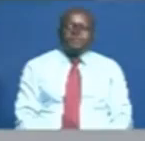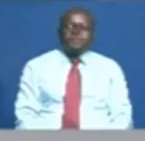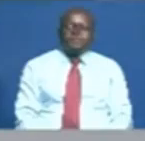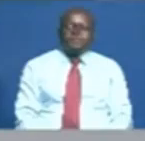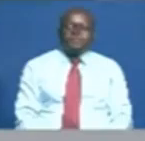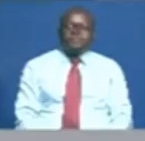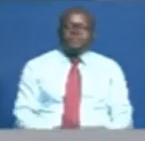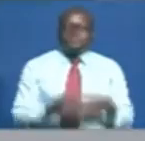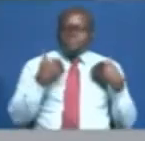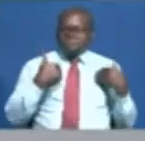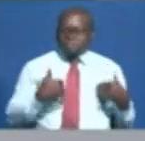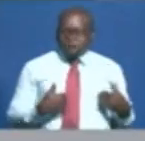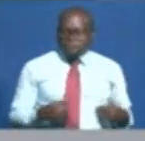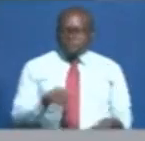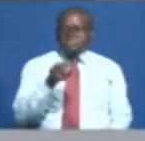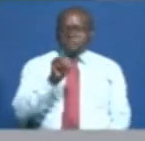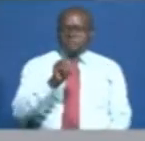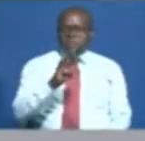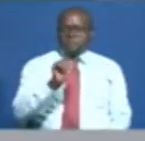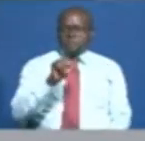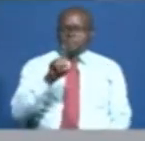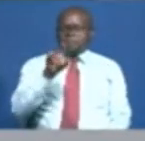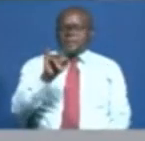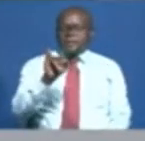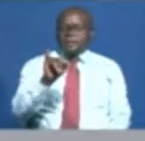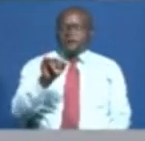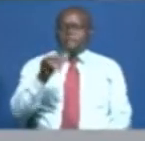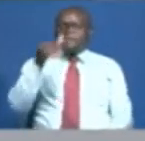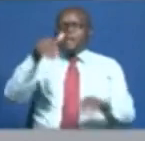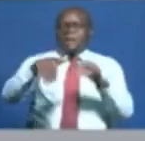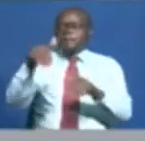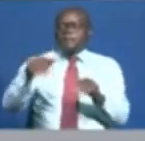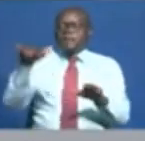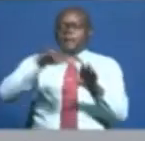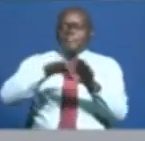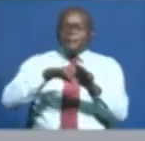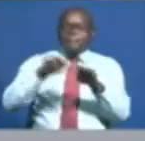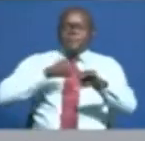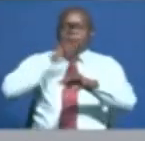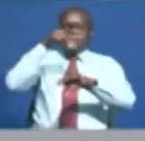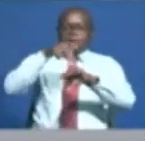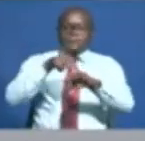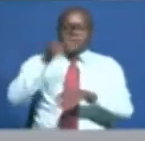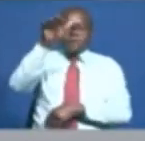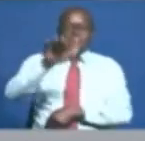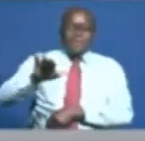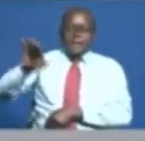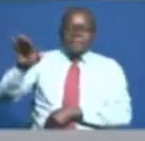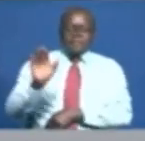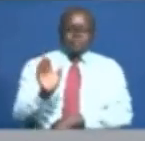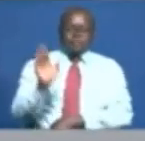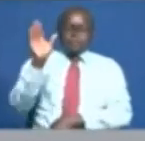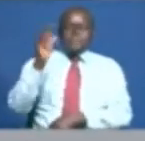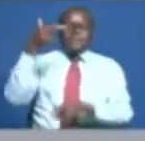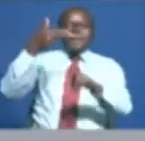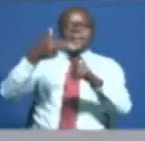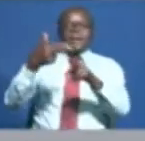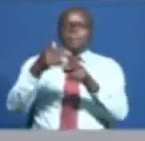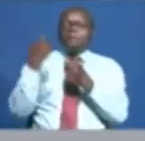I, John Mbadi Ngongo, having been elected a member of the National Assembly, do swear in the name of the Almighty